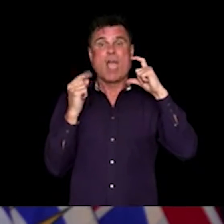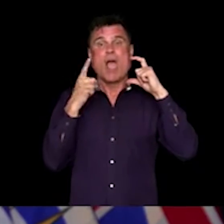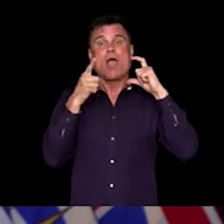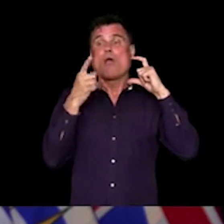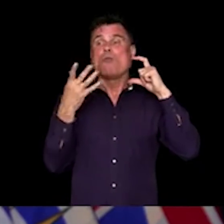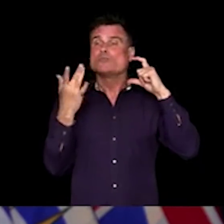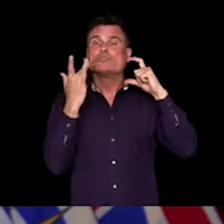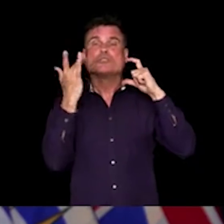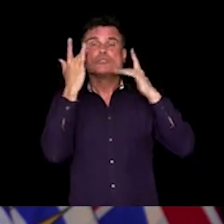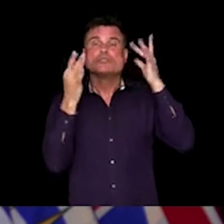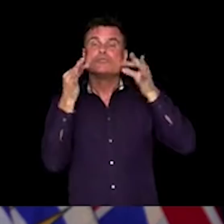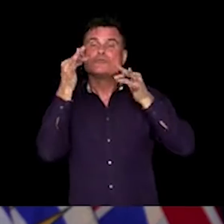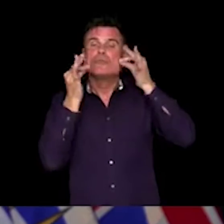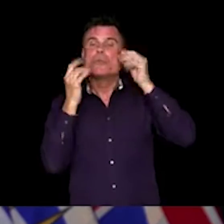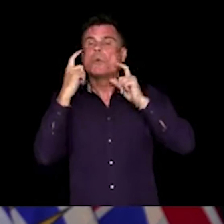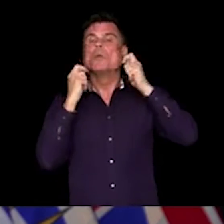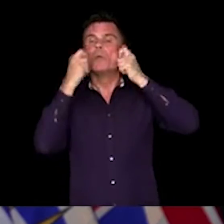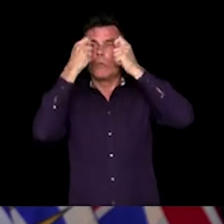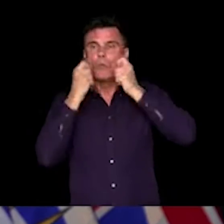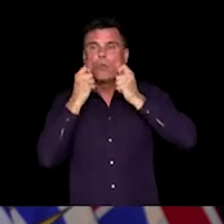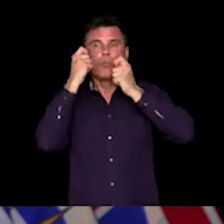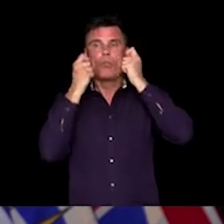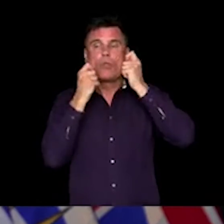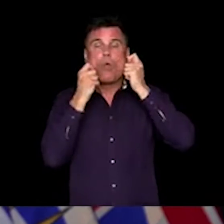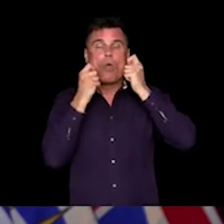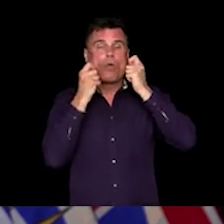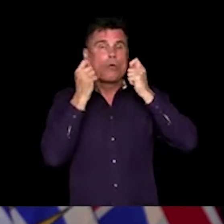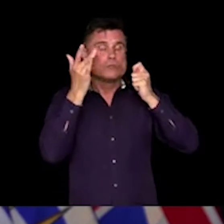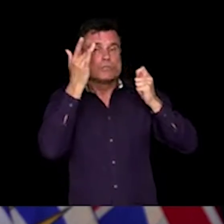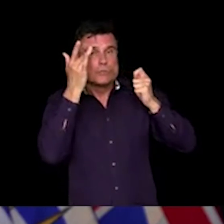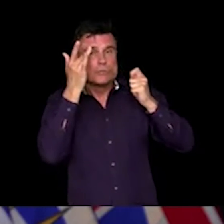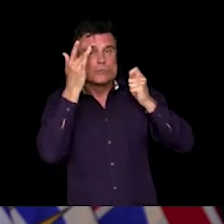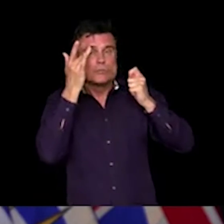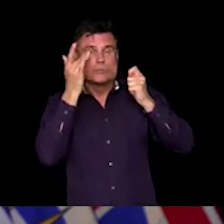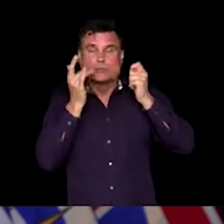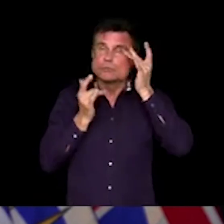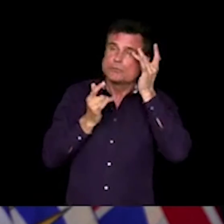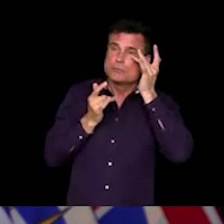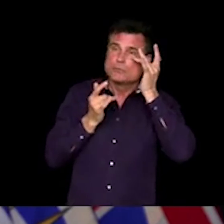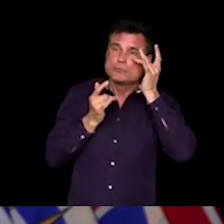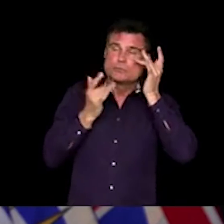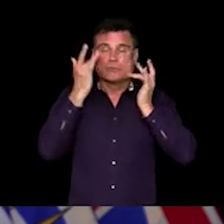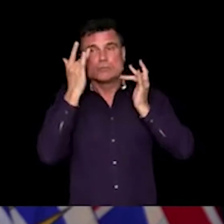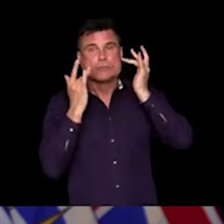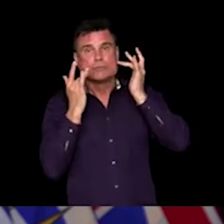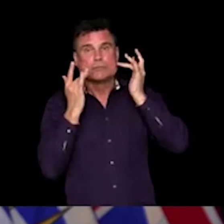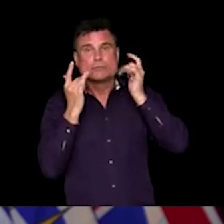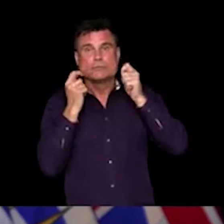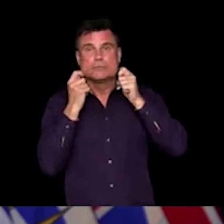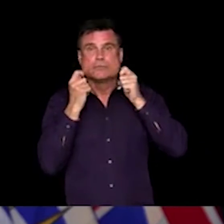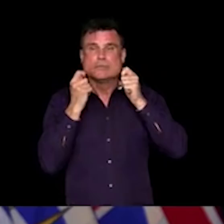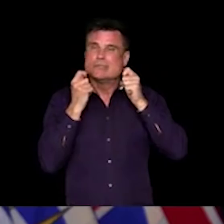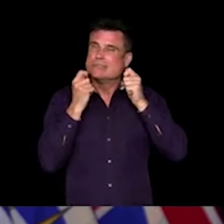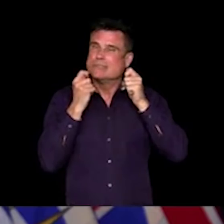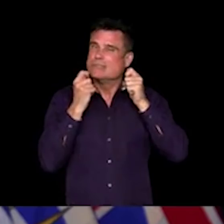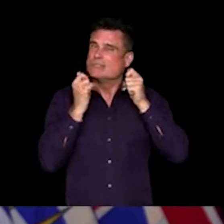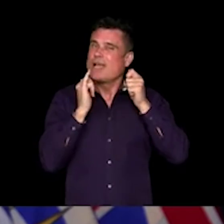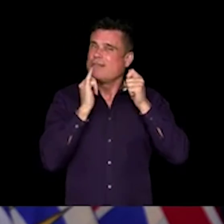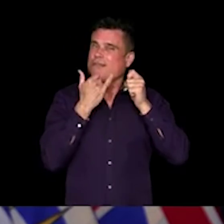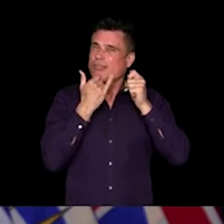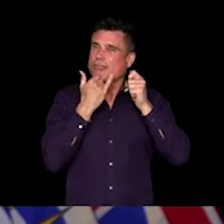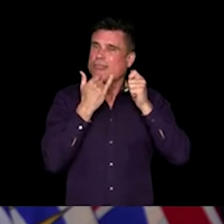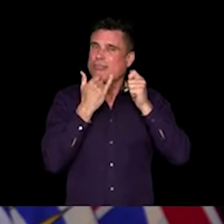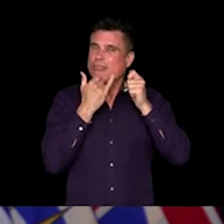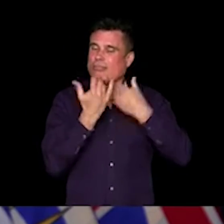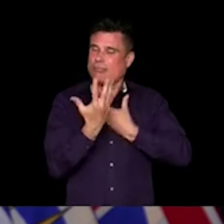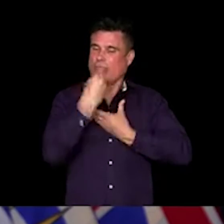those short-term situations, so we don't want people wearing it all day long, for example. It's much more important for us to